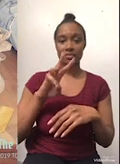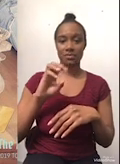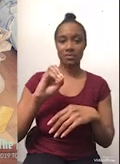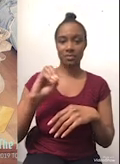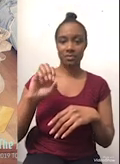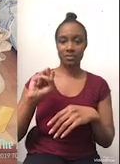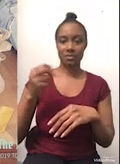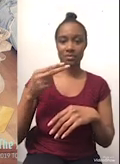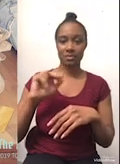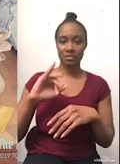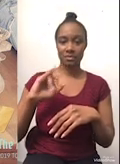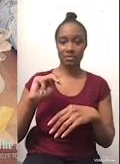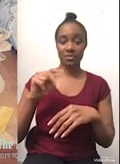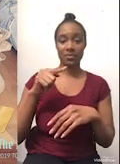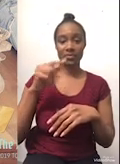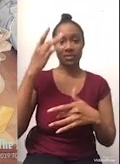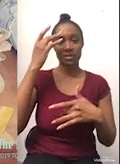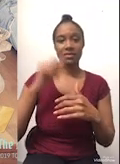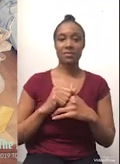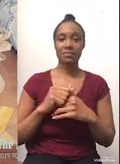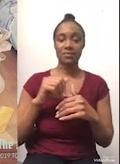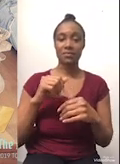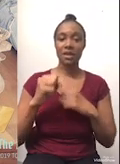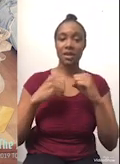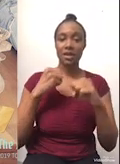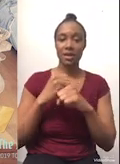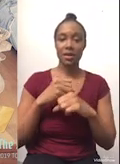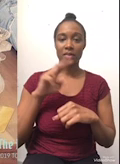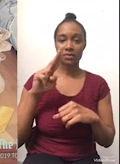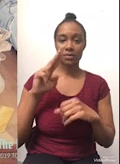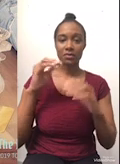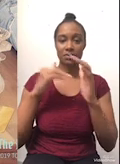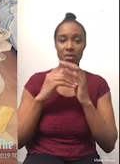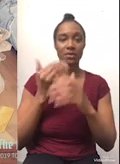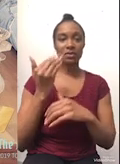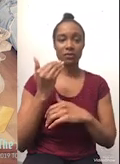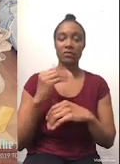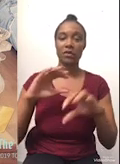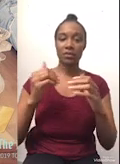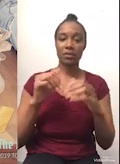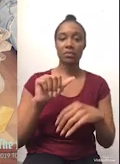is called Going Crazy, which we recommend our readers to watch if you haven't already.